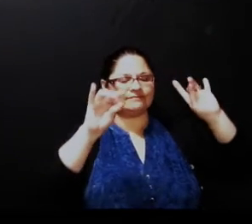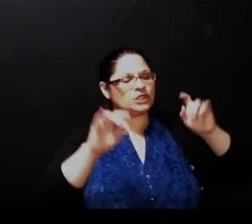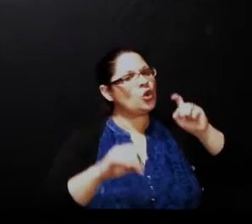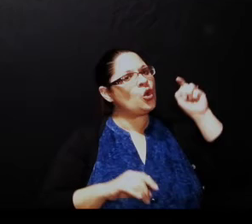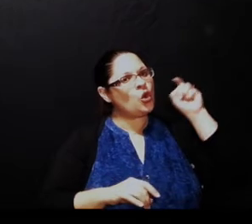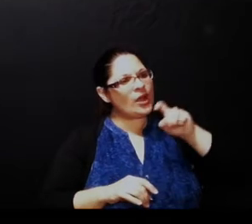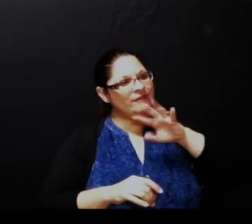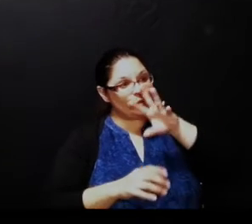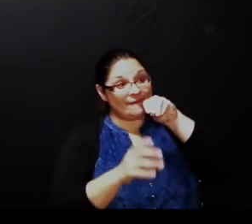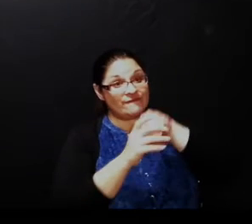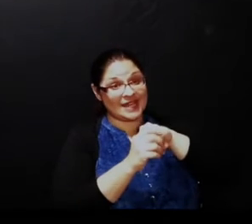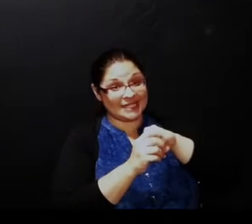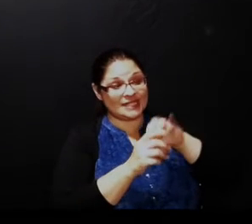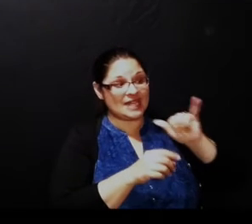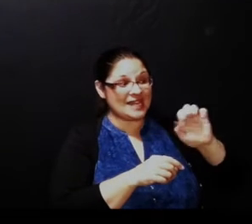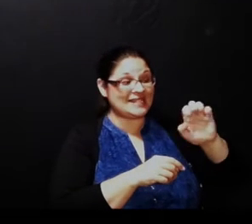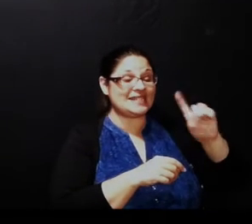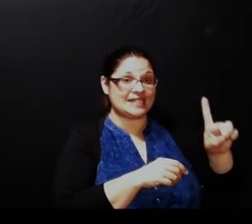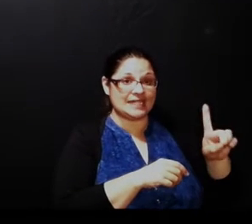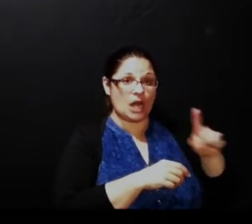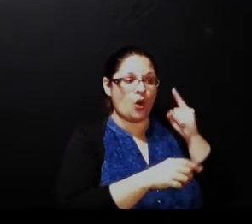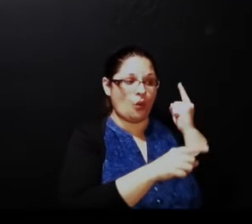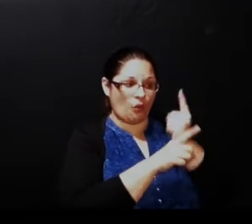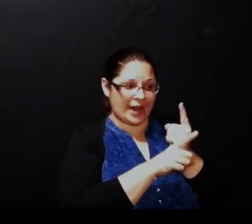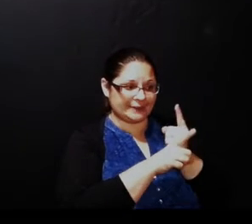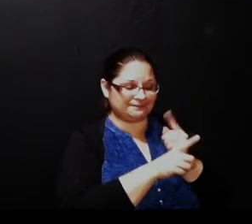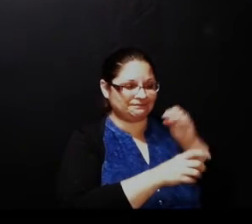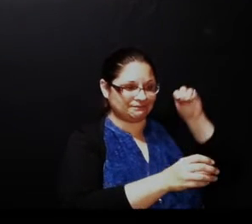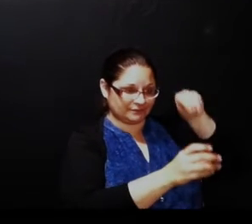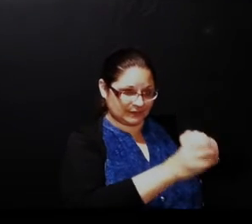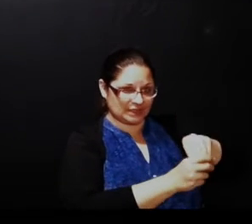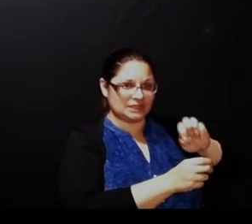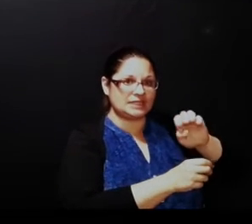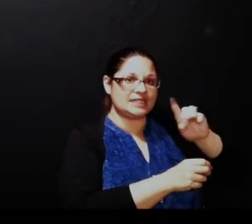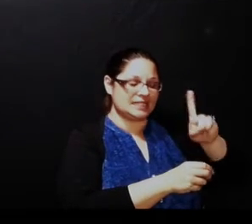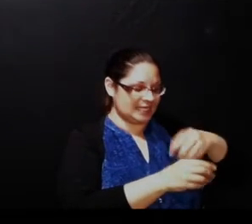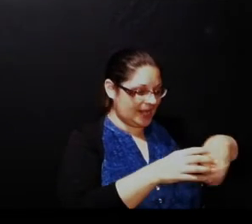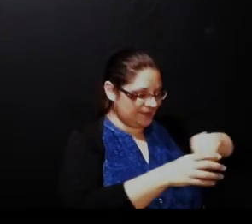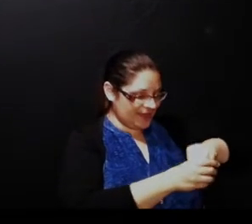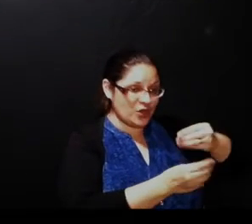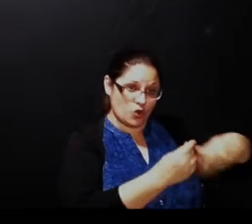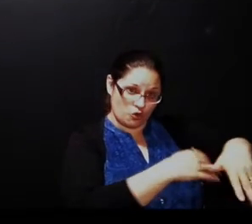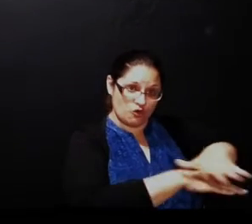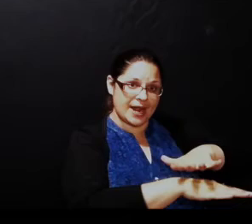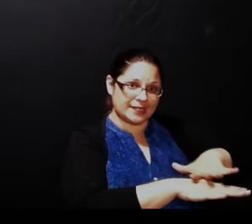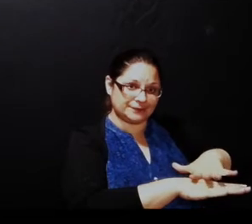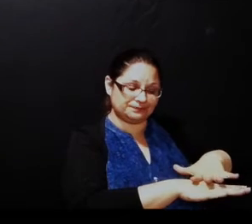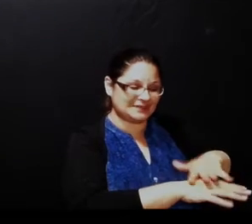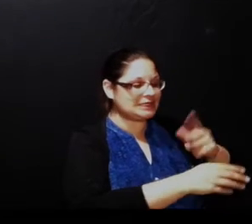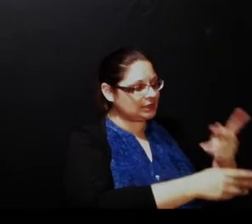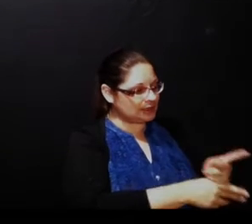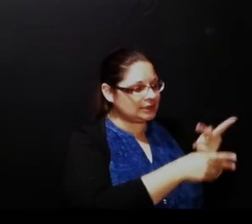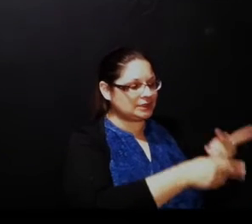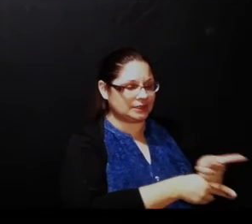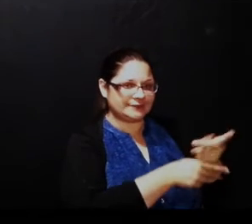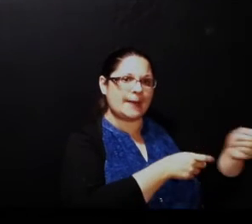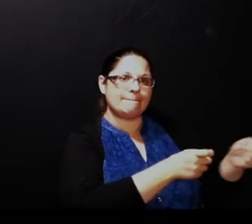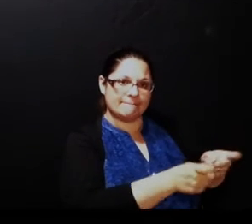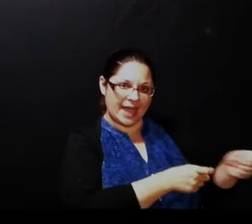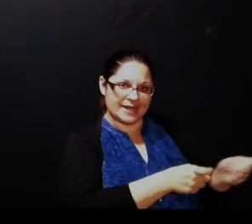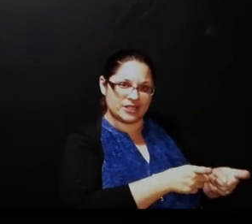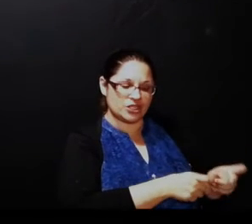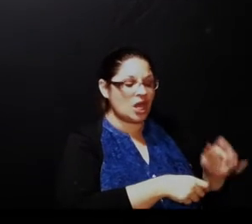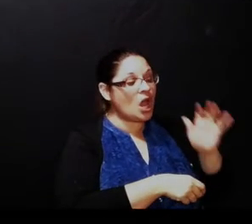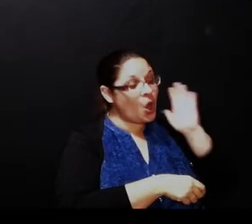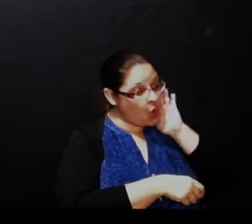plant that seed in the proper soil so it can die to itself and grow into something bigger and greater and more